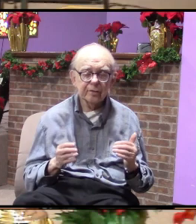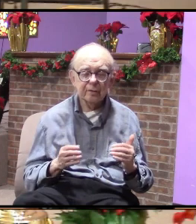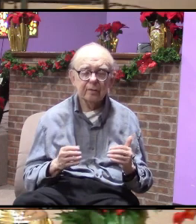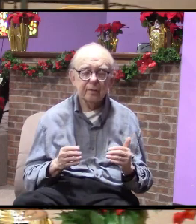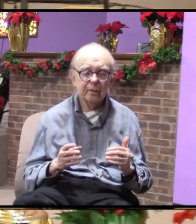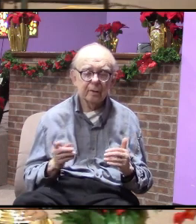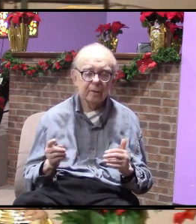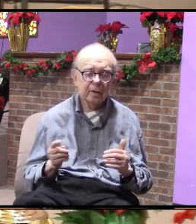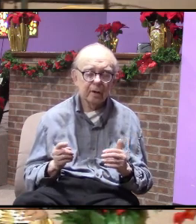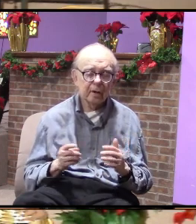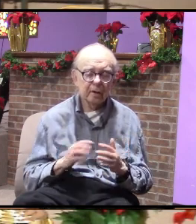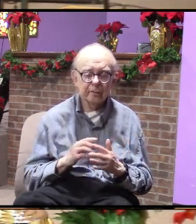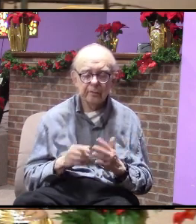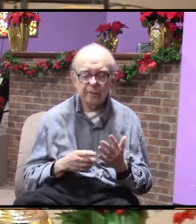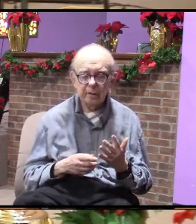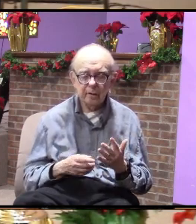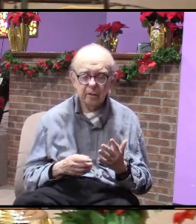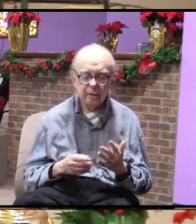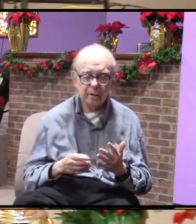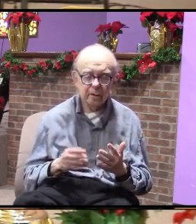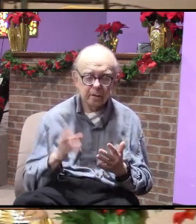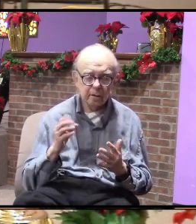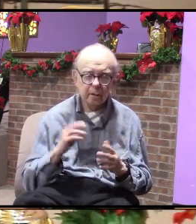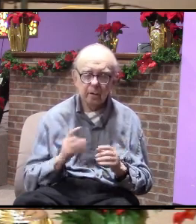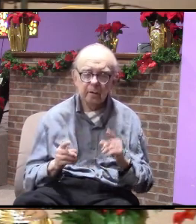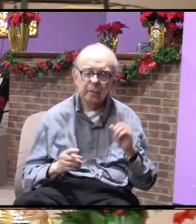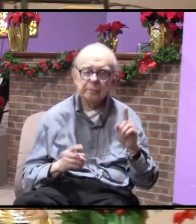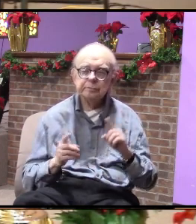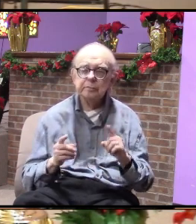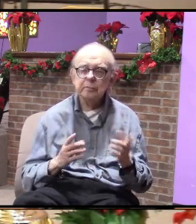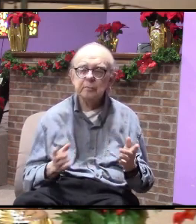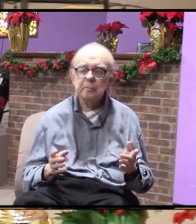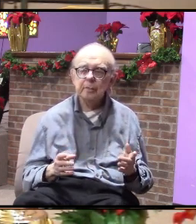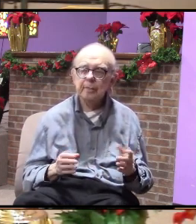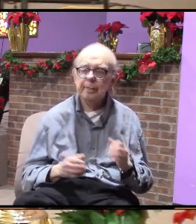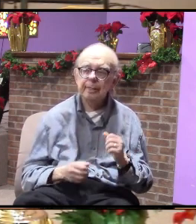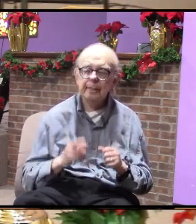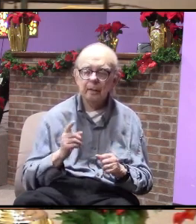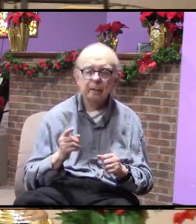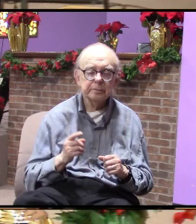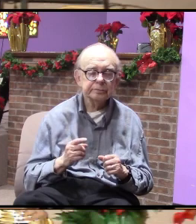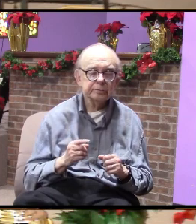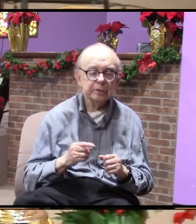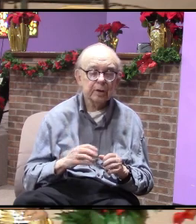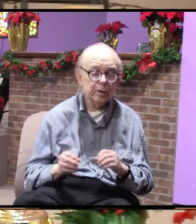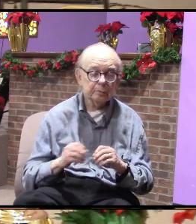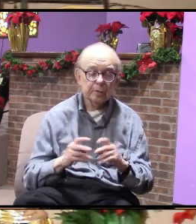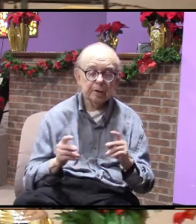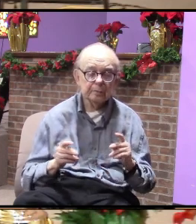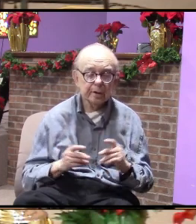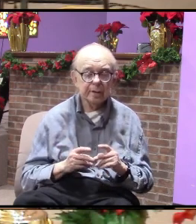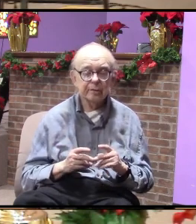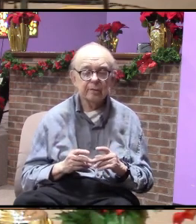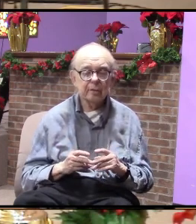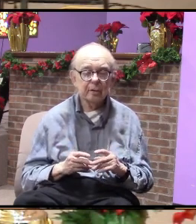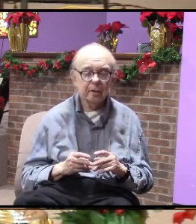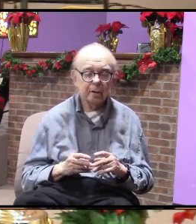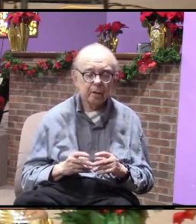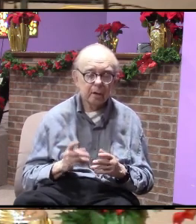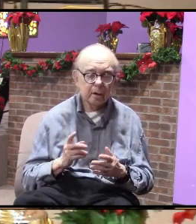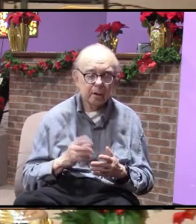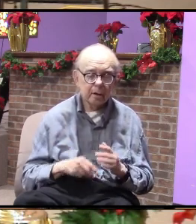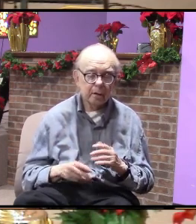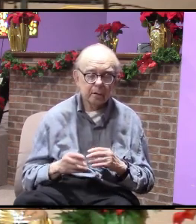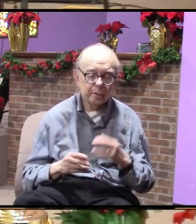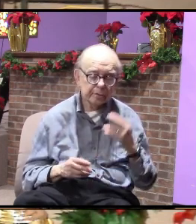of your fingers, the moon and the stars, which you set in place. What is a